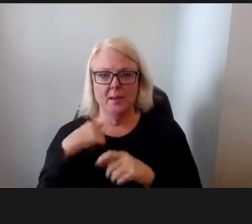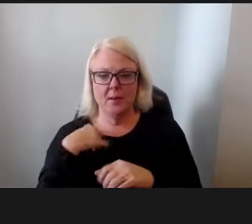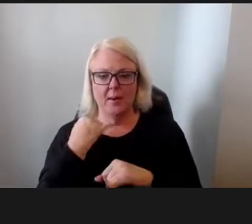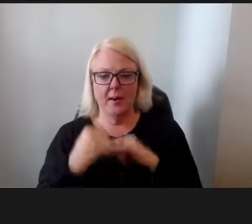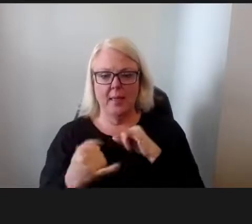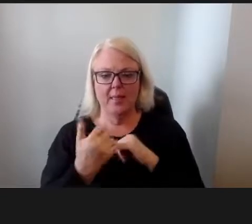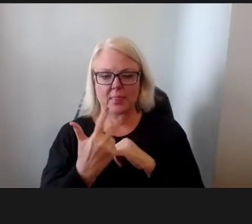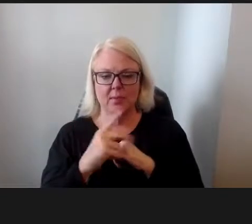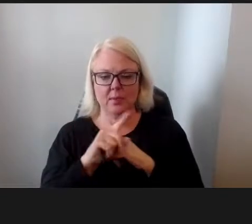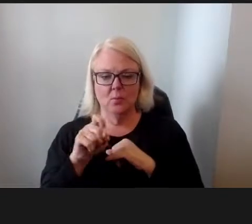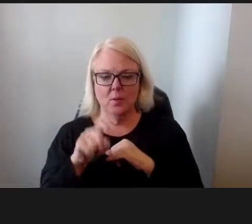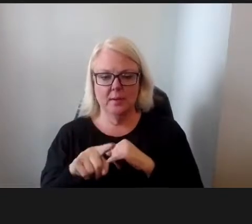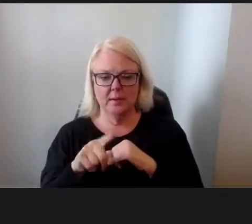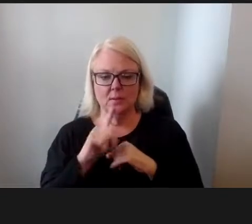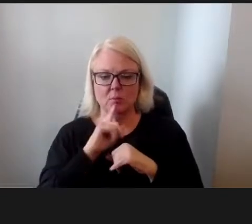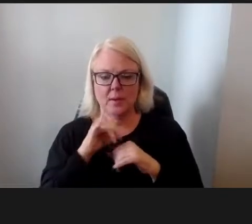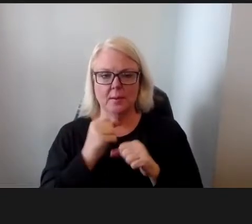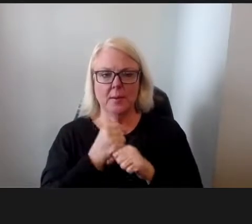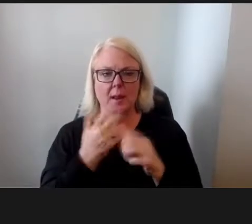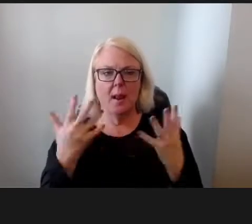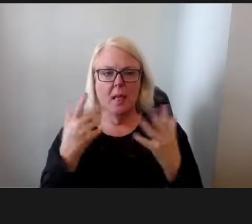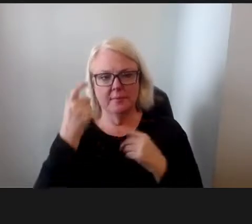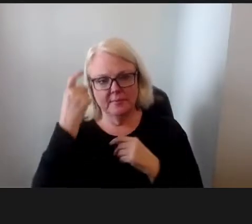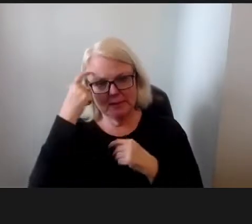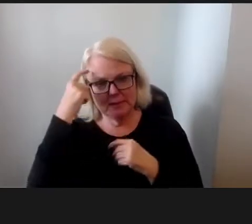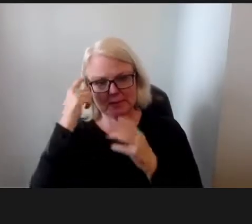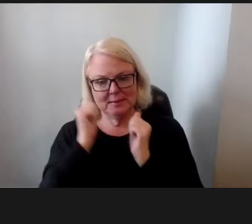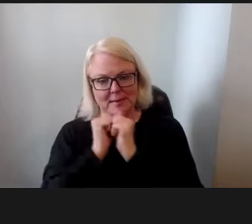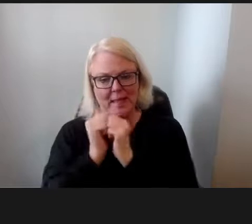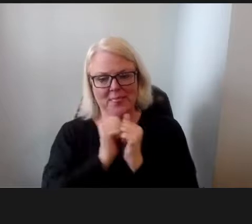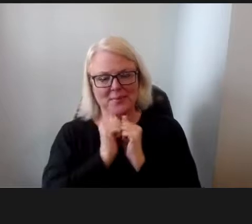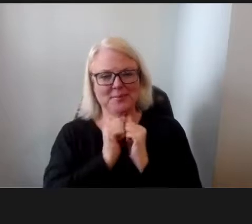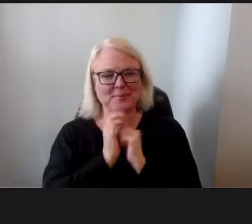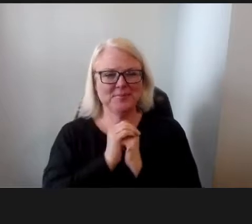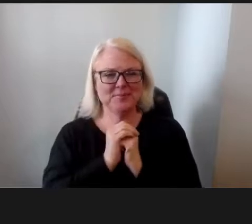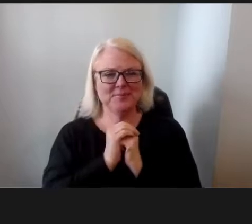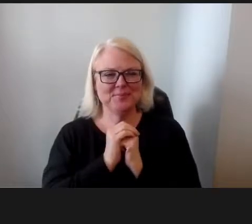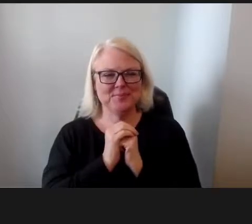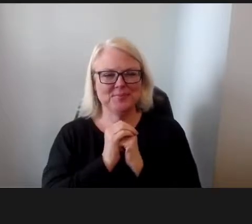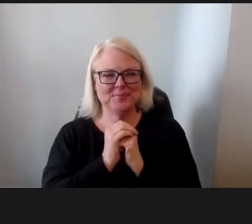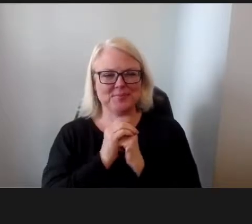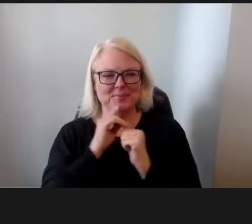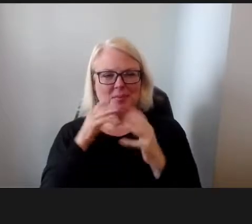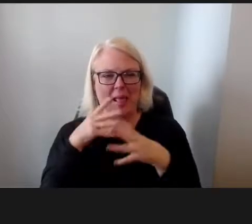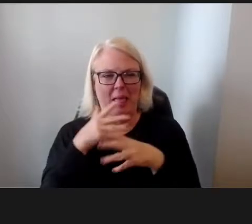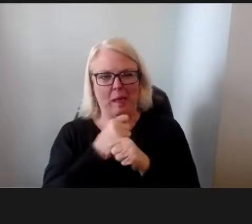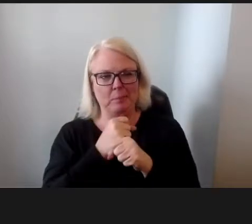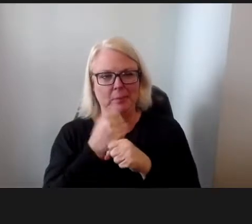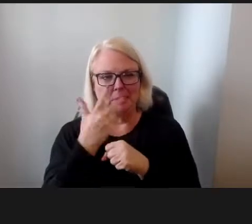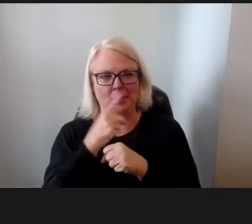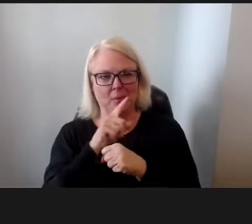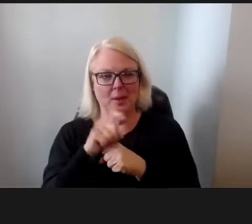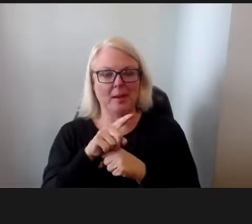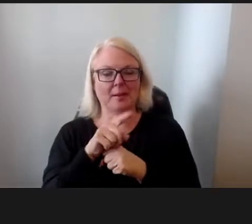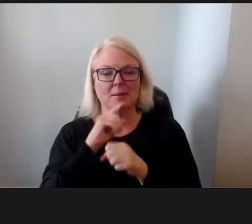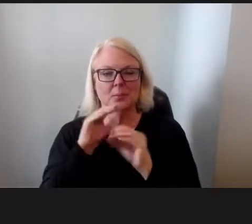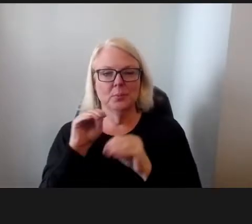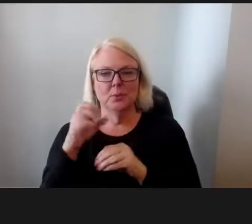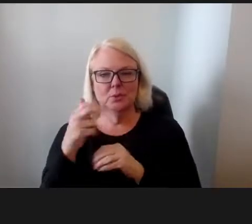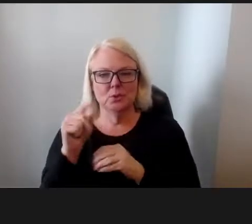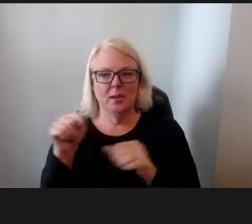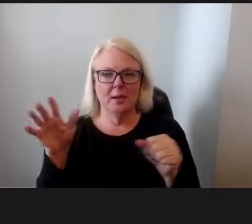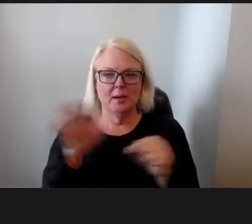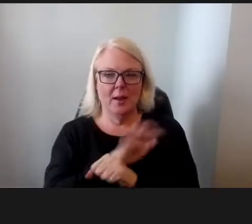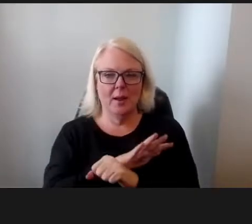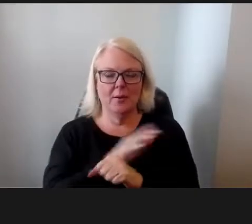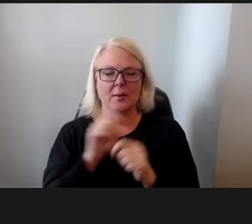three questions actually make a lot of sense together. So I'm going to hybridize them and putting them in the chat in their entirety,